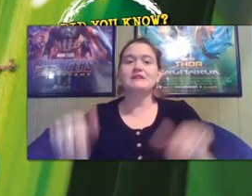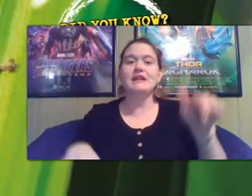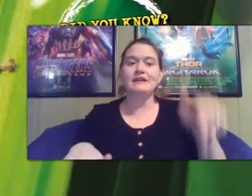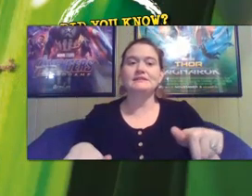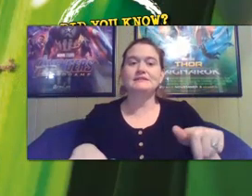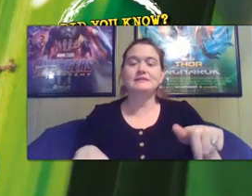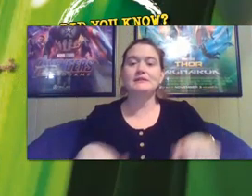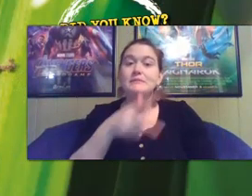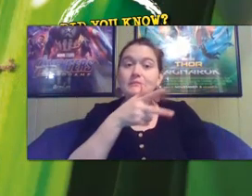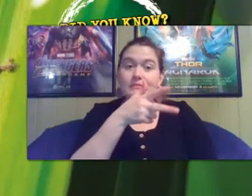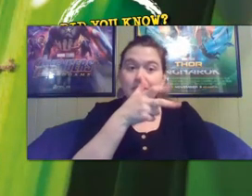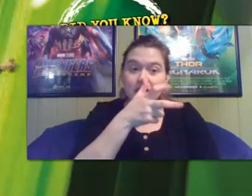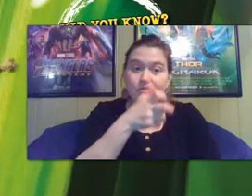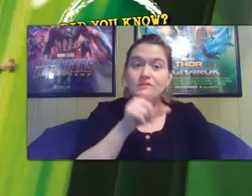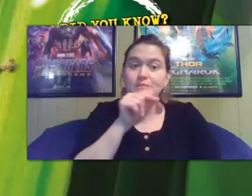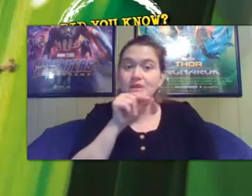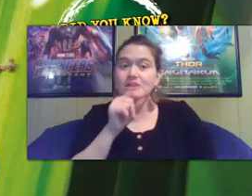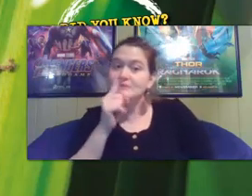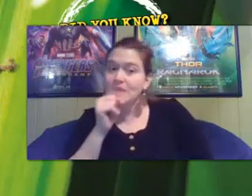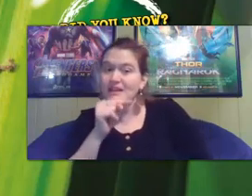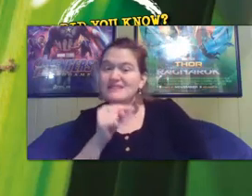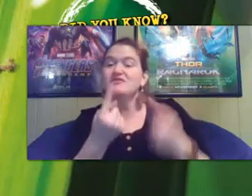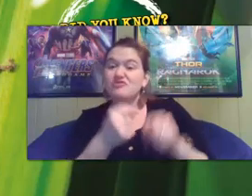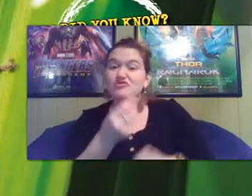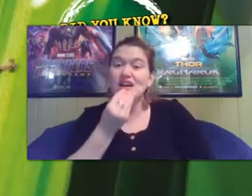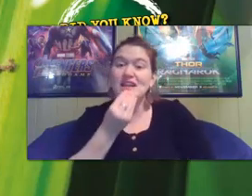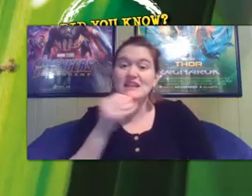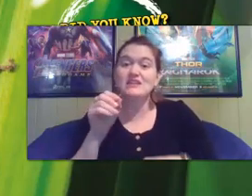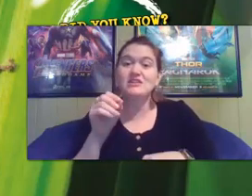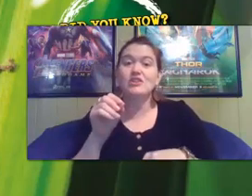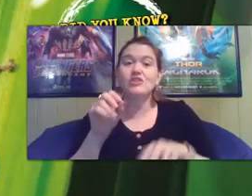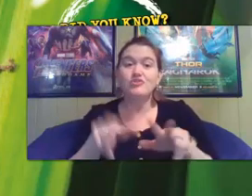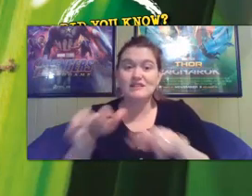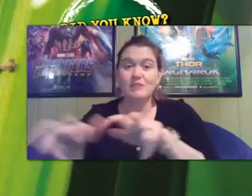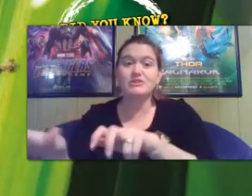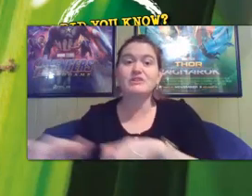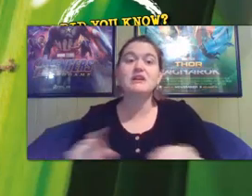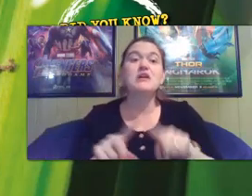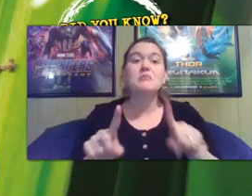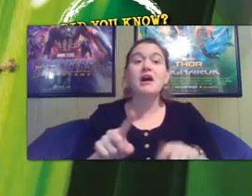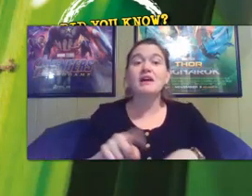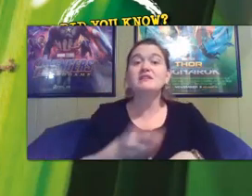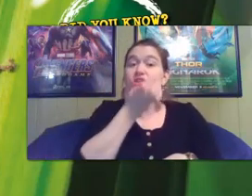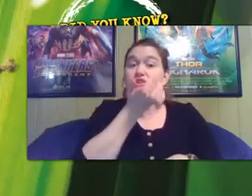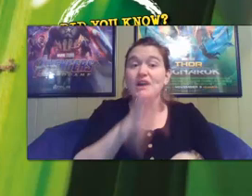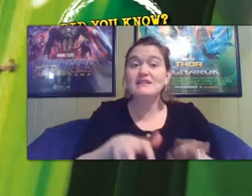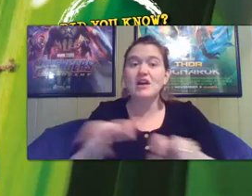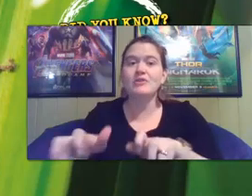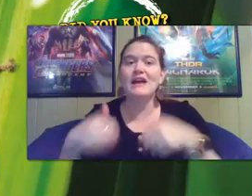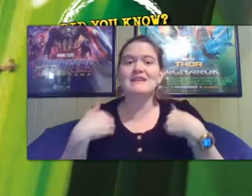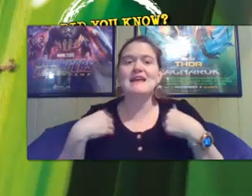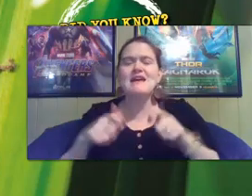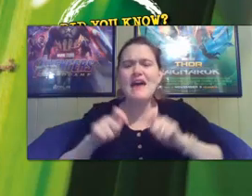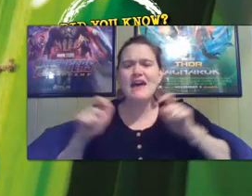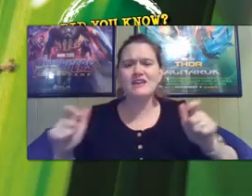Grasshoppers' legs. Beetles, birds, mice try to eat grasshoppers, but the